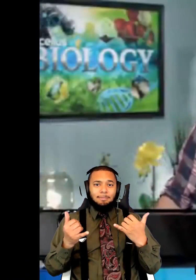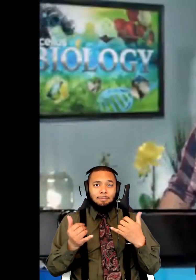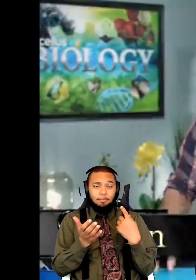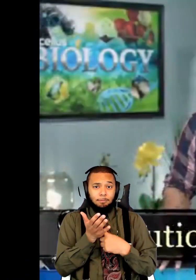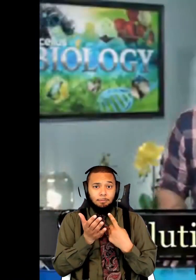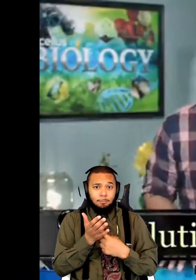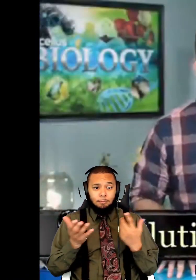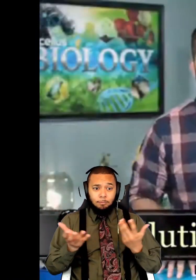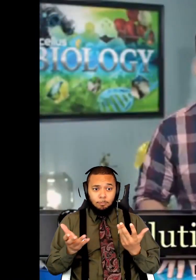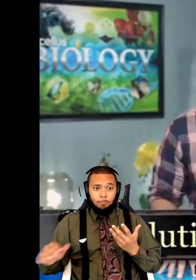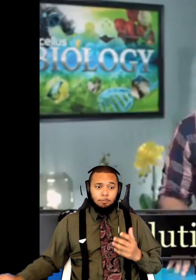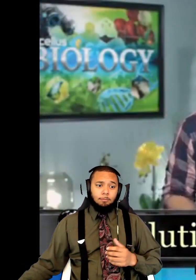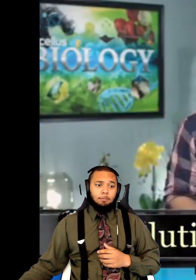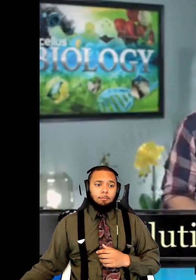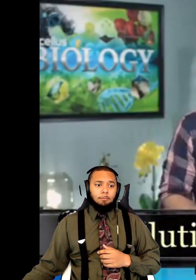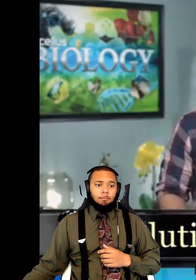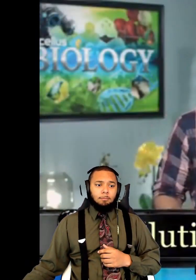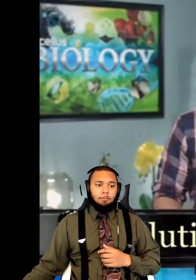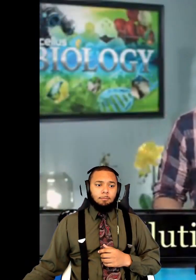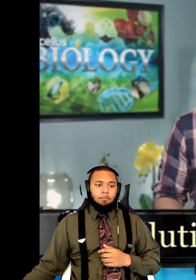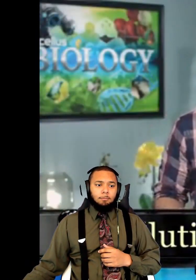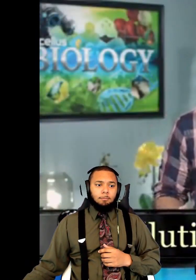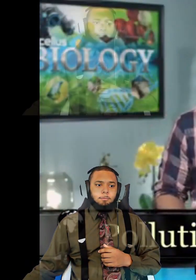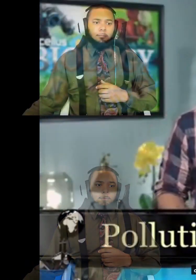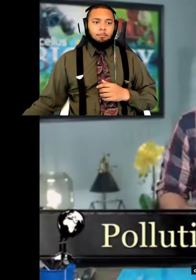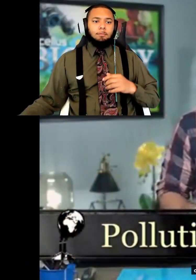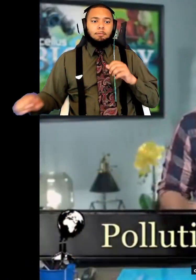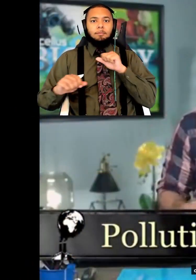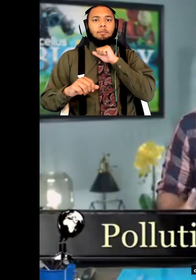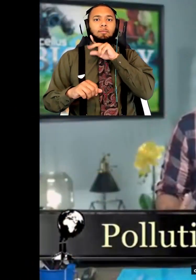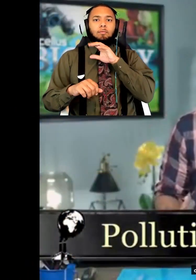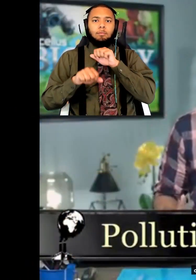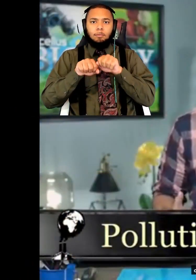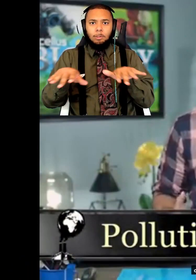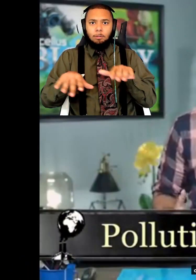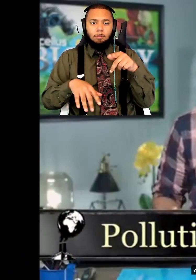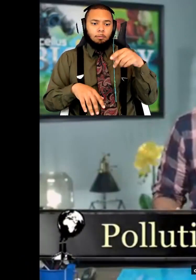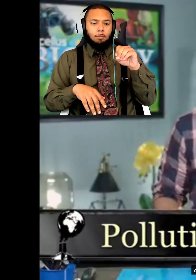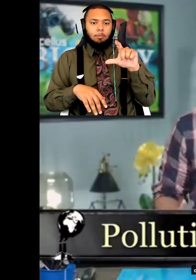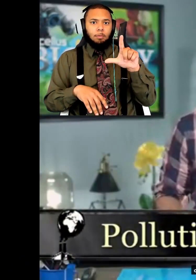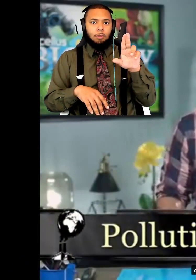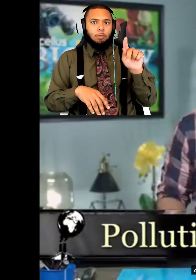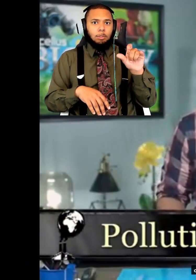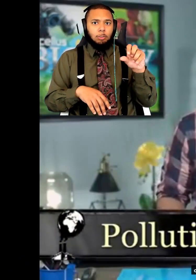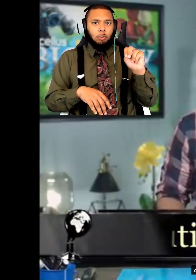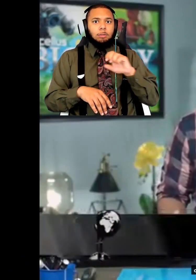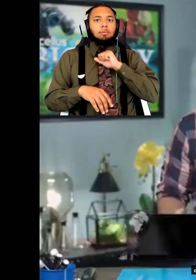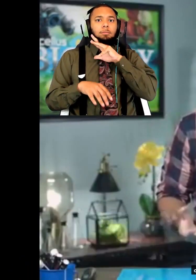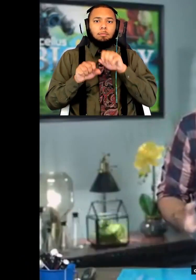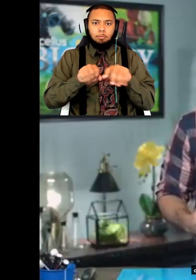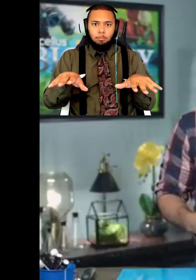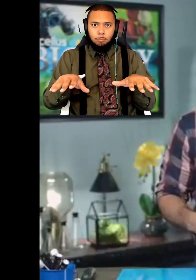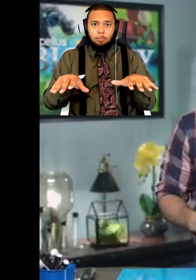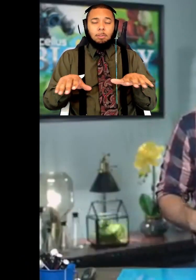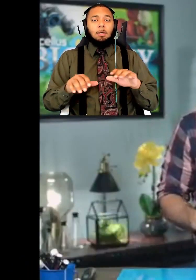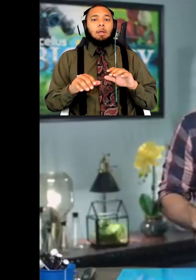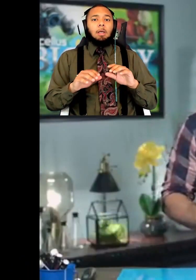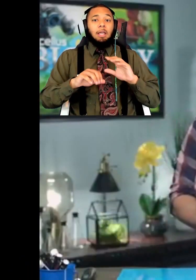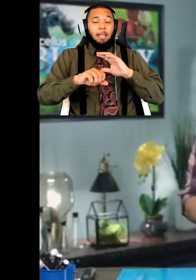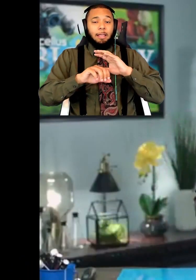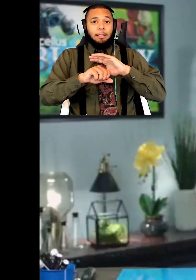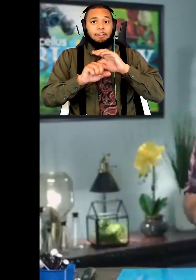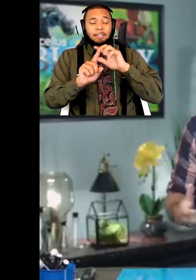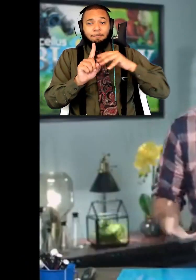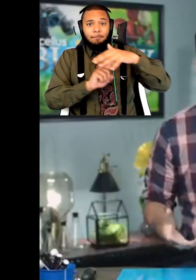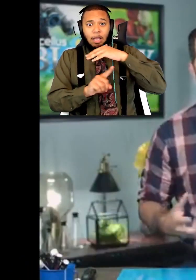Today we're going to be talking about pollution and pollution in the environment, a lot of different ways that we can wind up with pollution in an environment. We're